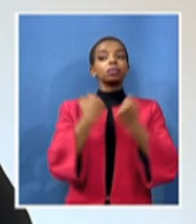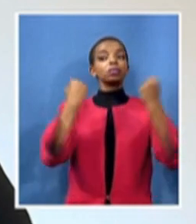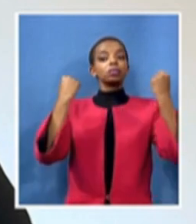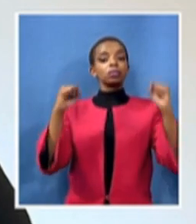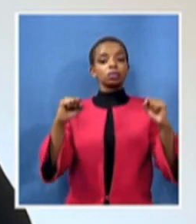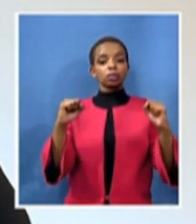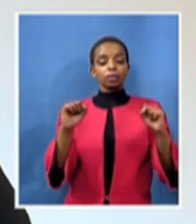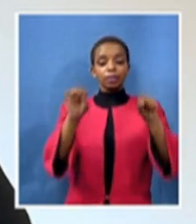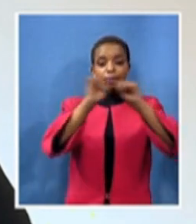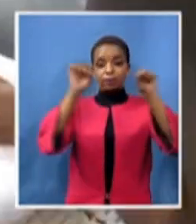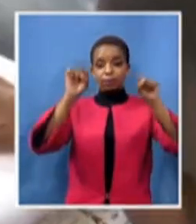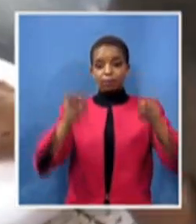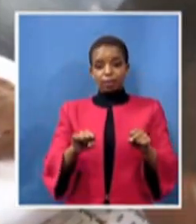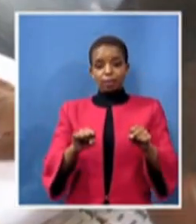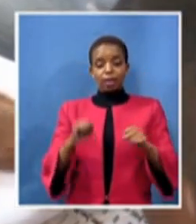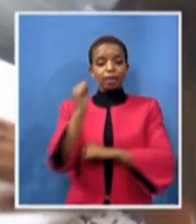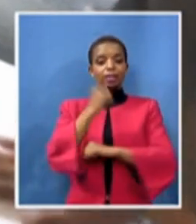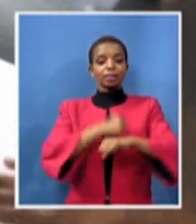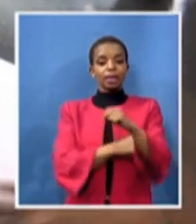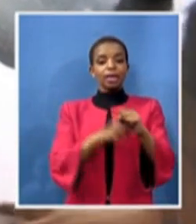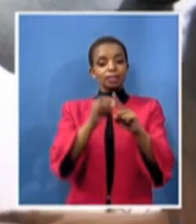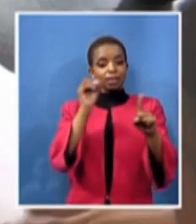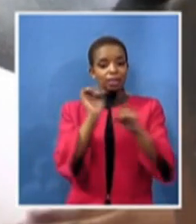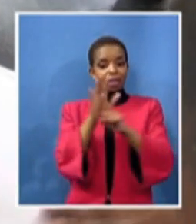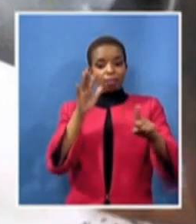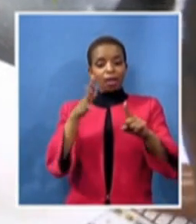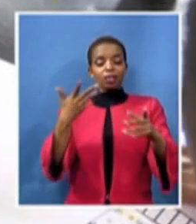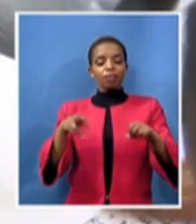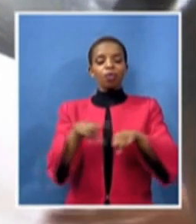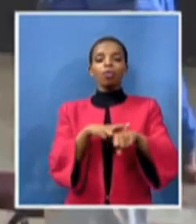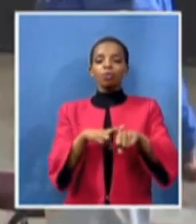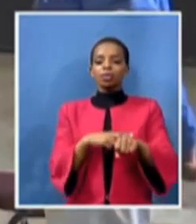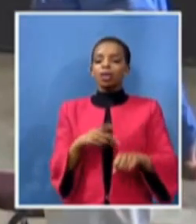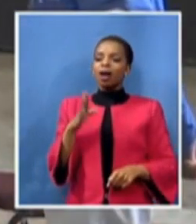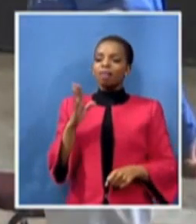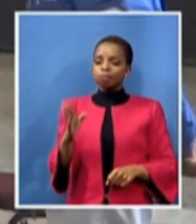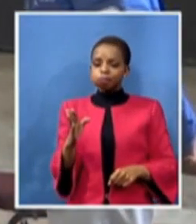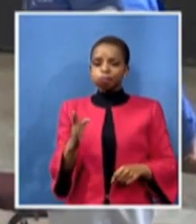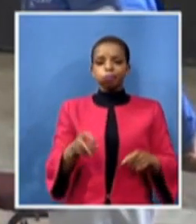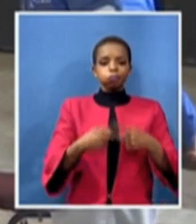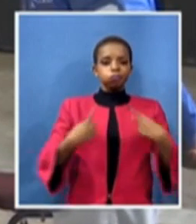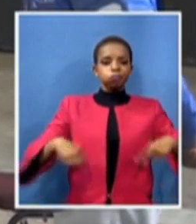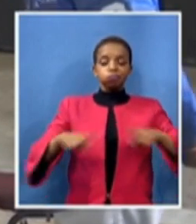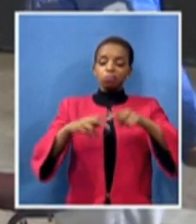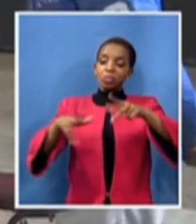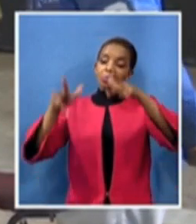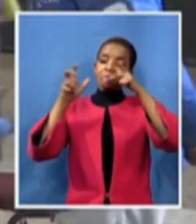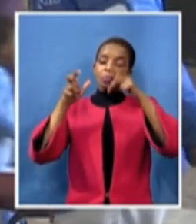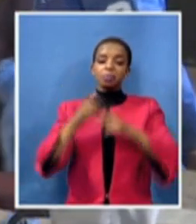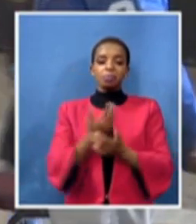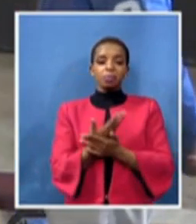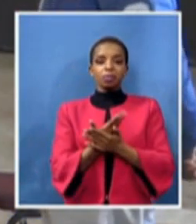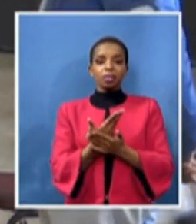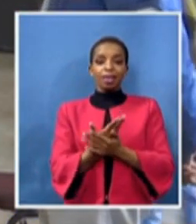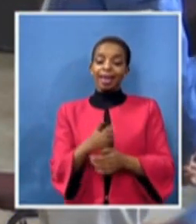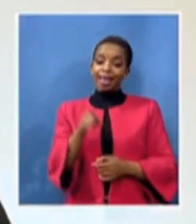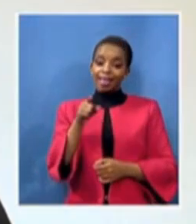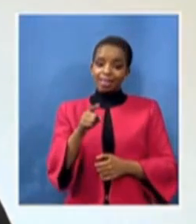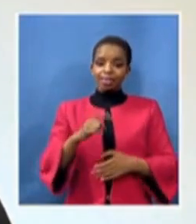vivid for all of us to see. It is for this reason that we simply cannot afford to be